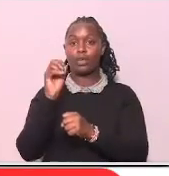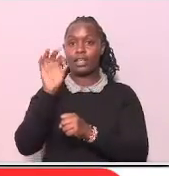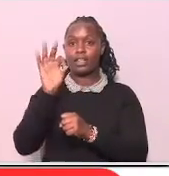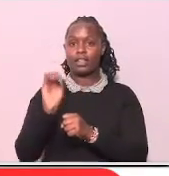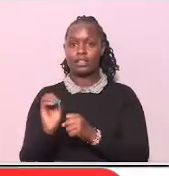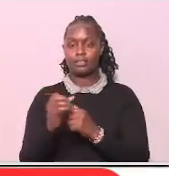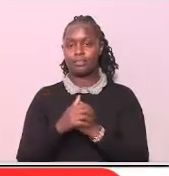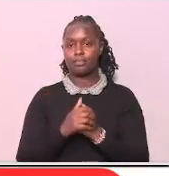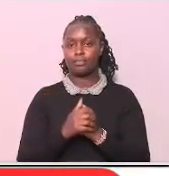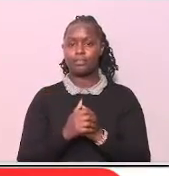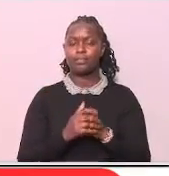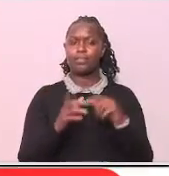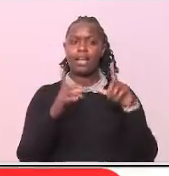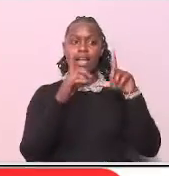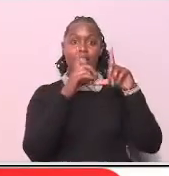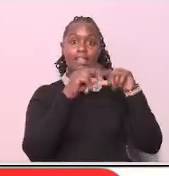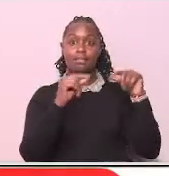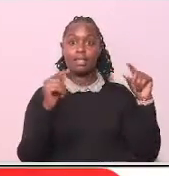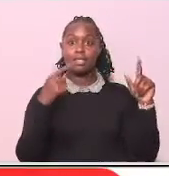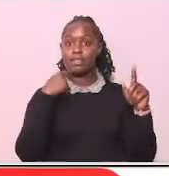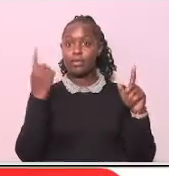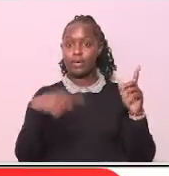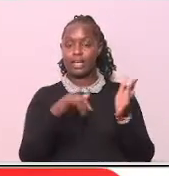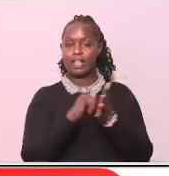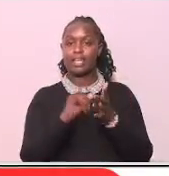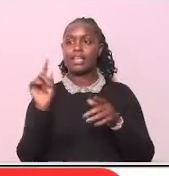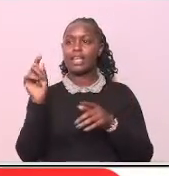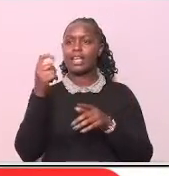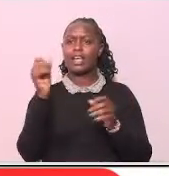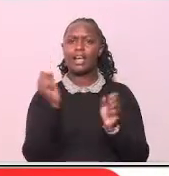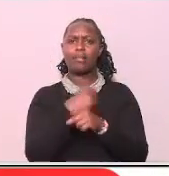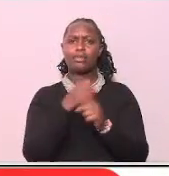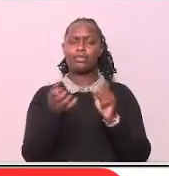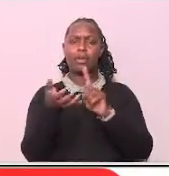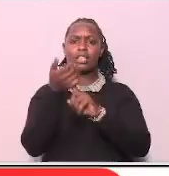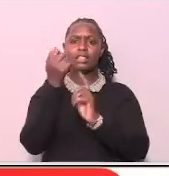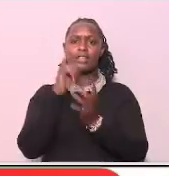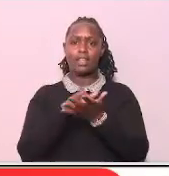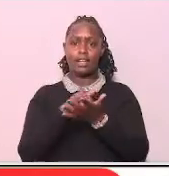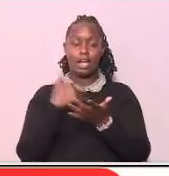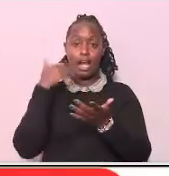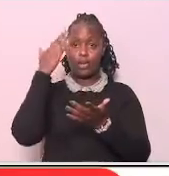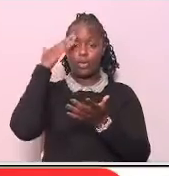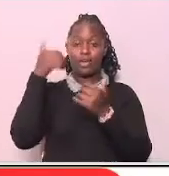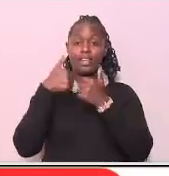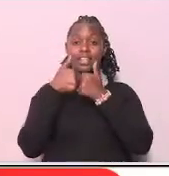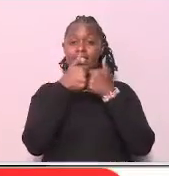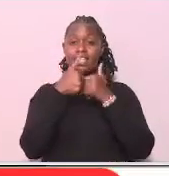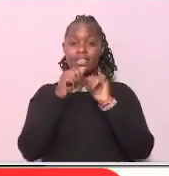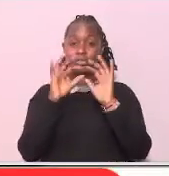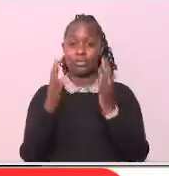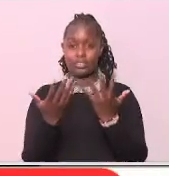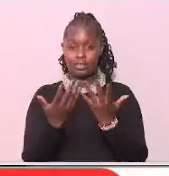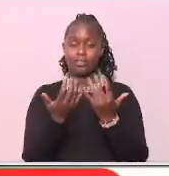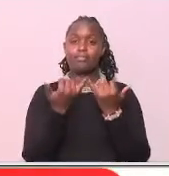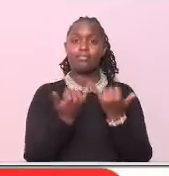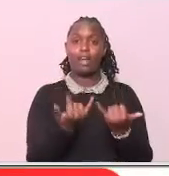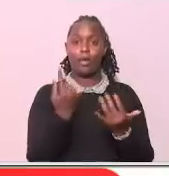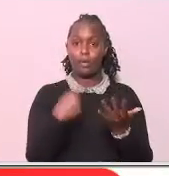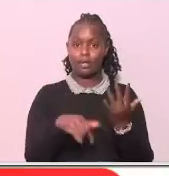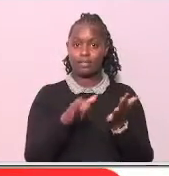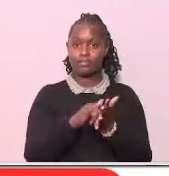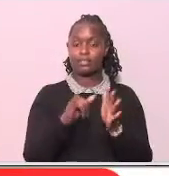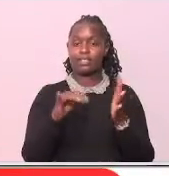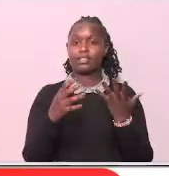2030. The statement that says that Kenya will not reach that, well, I think it's meant to challenge us much more than to make it say that now that is cast in